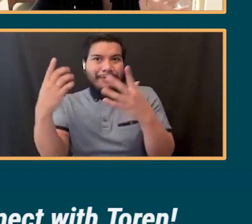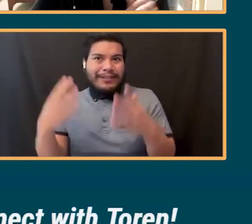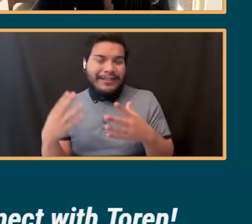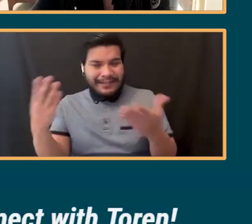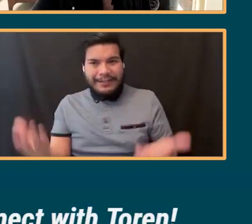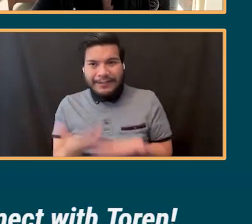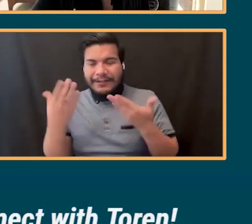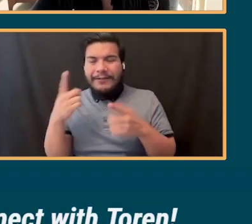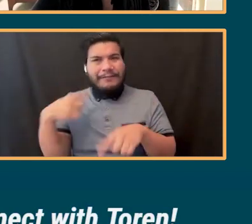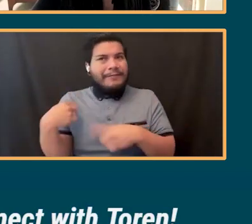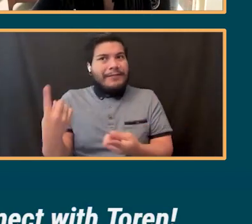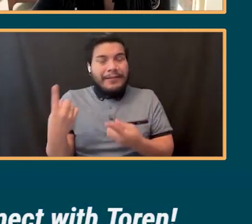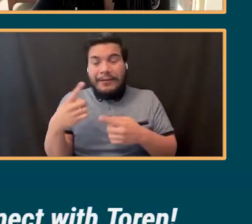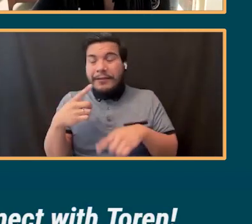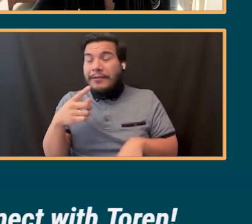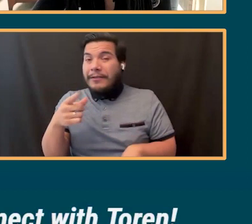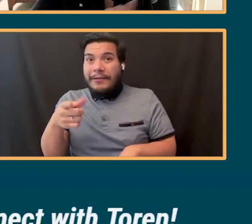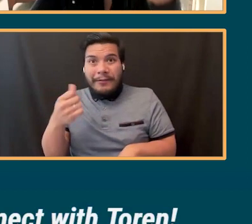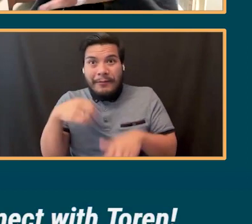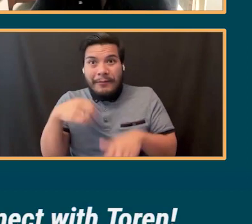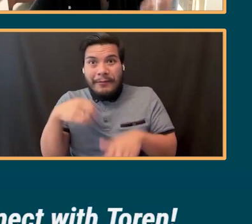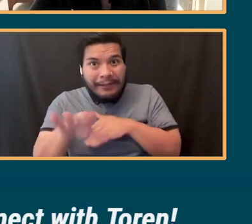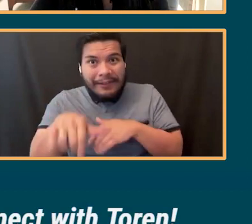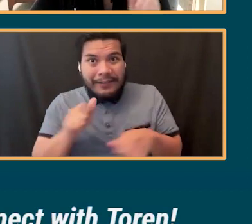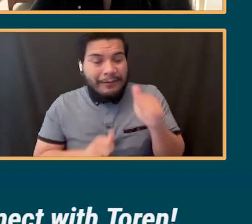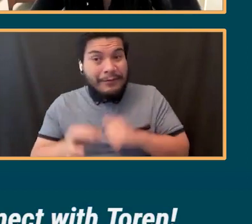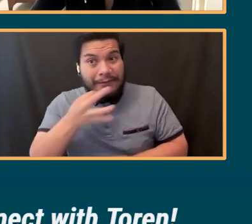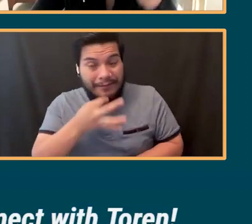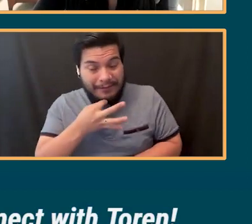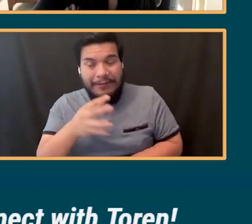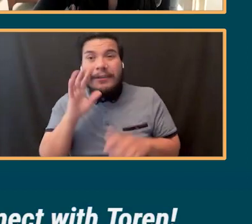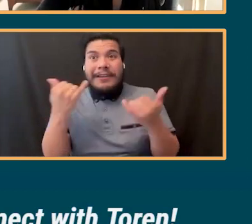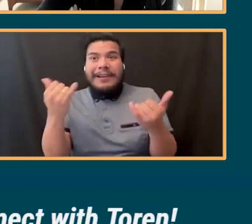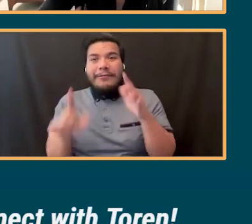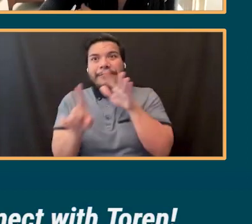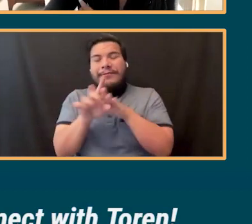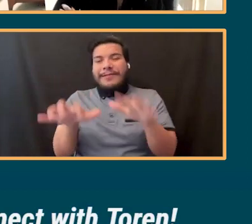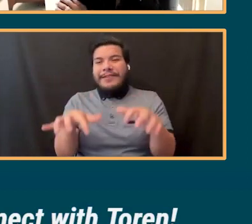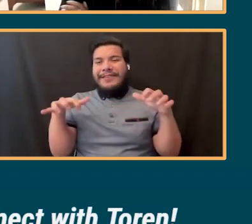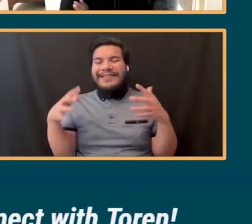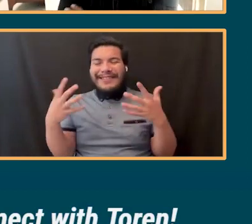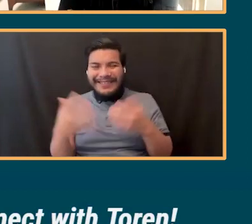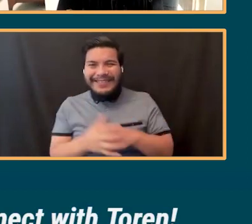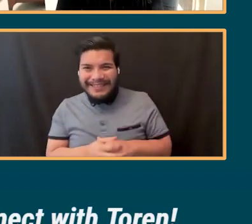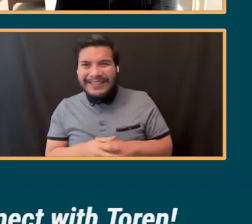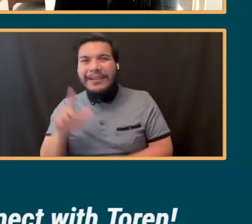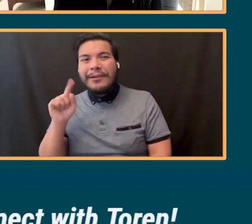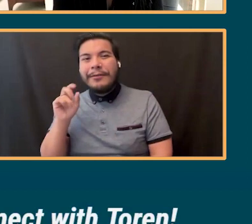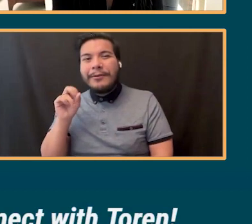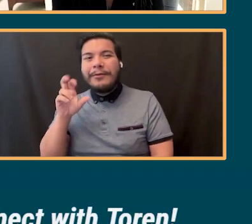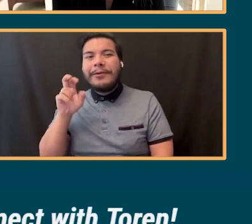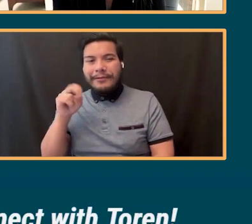all won't be able to get into this show soon. I'm just saying. Like, they're showing up in the audience now. Stop it. Toren posts videos